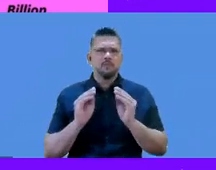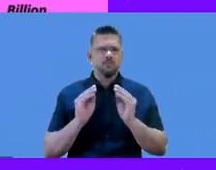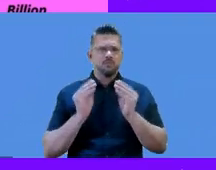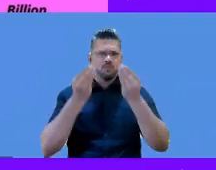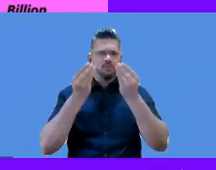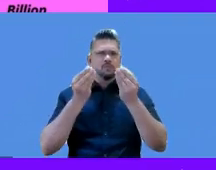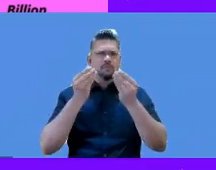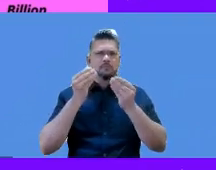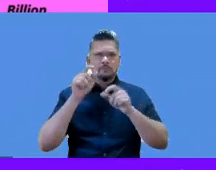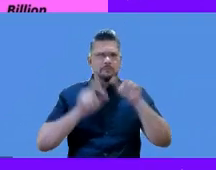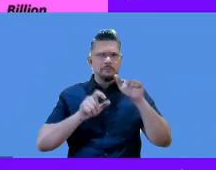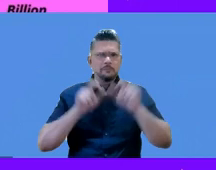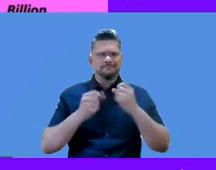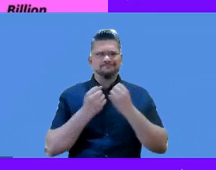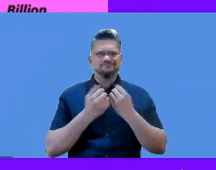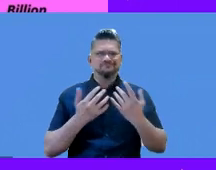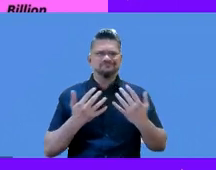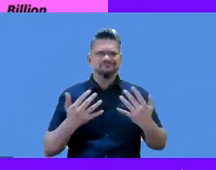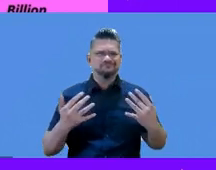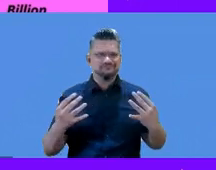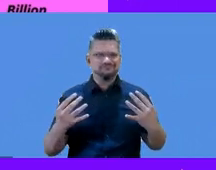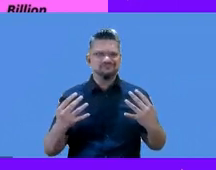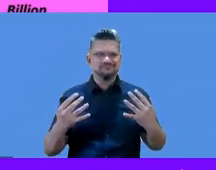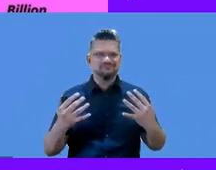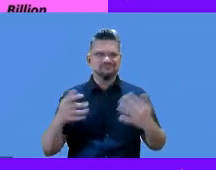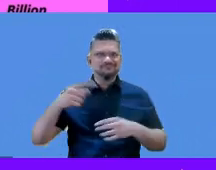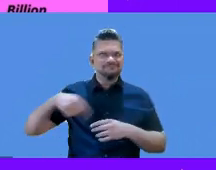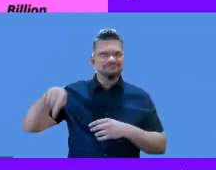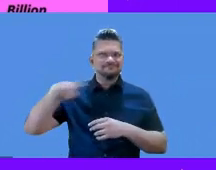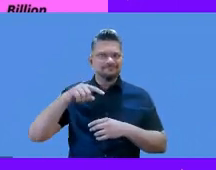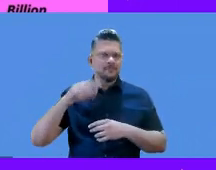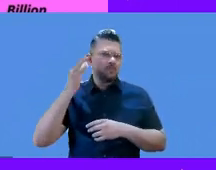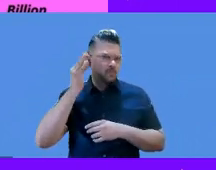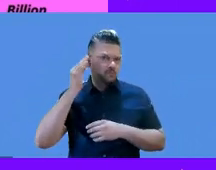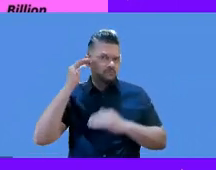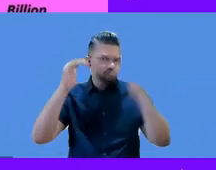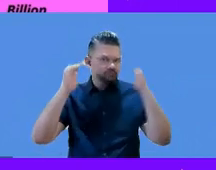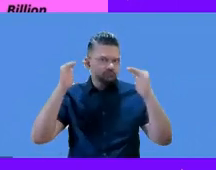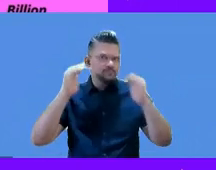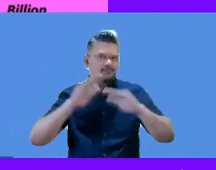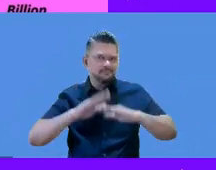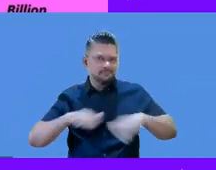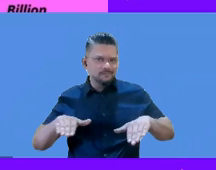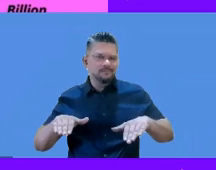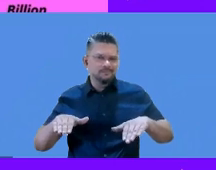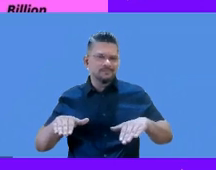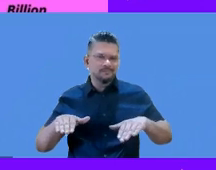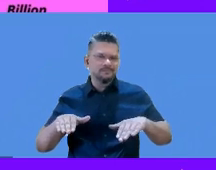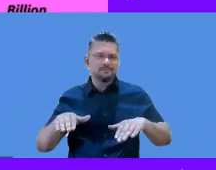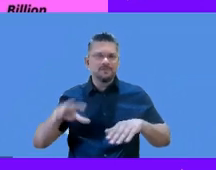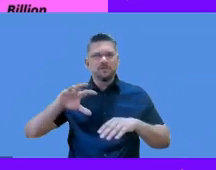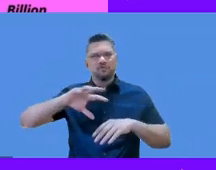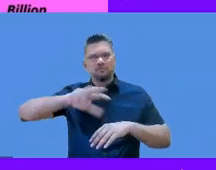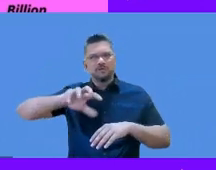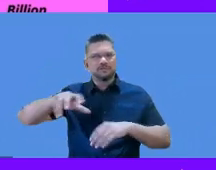behind. And today we're going to talk a little bit about women and girls, particularly in low and middle income countries, who some people say are already